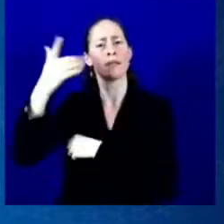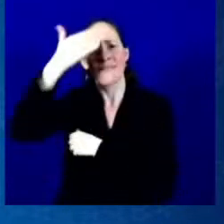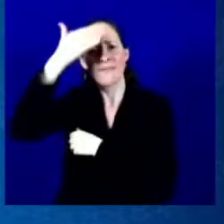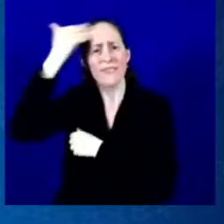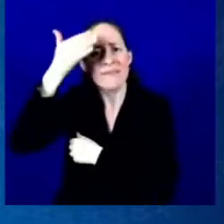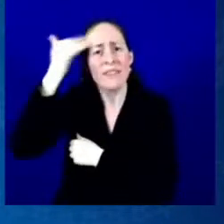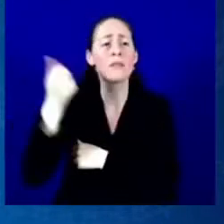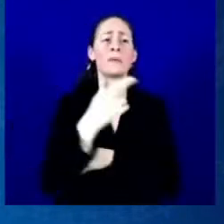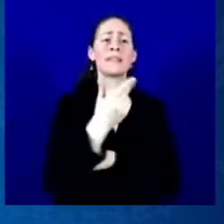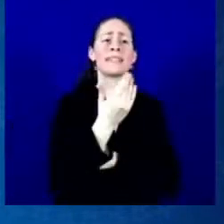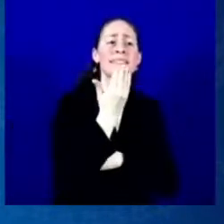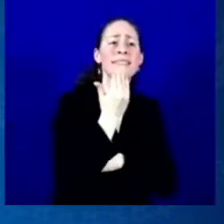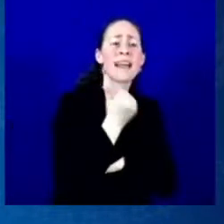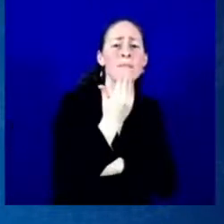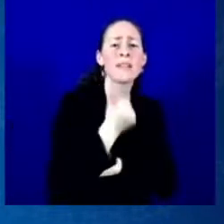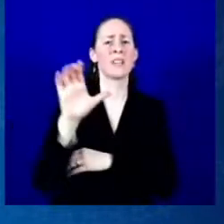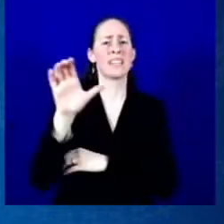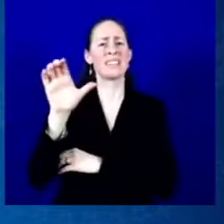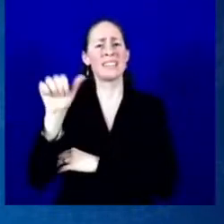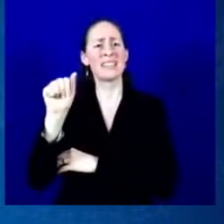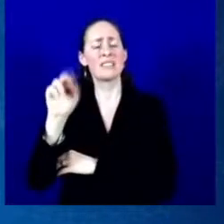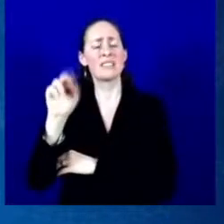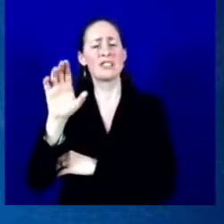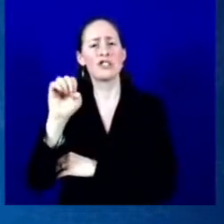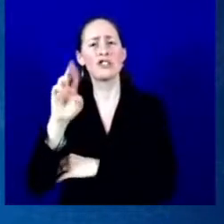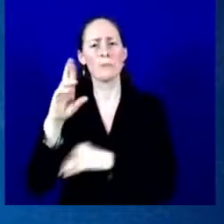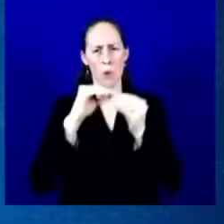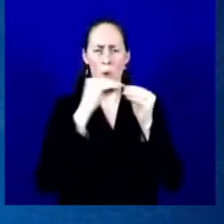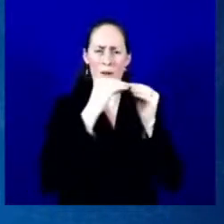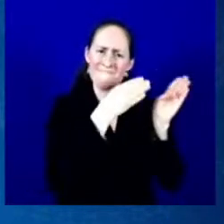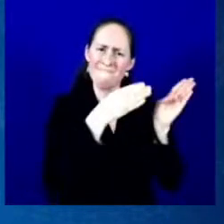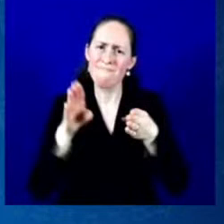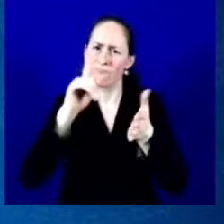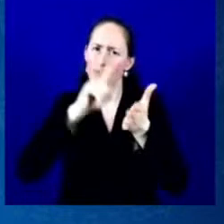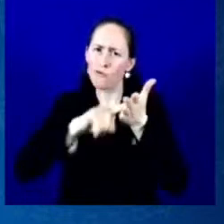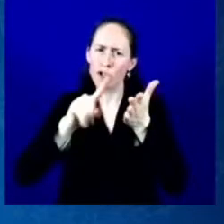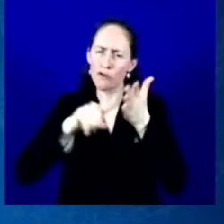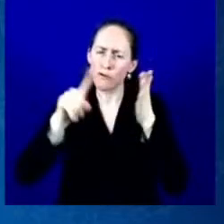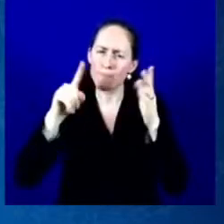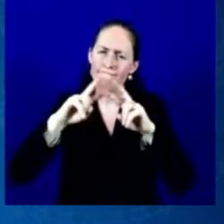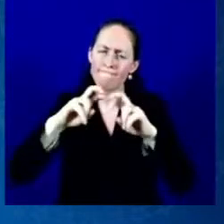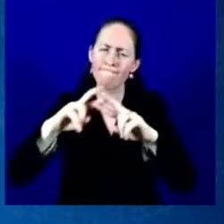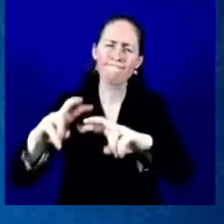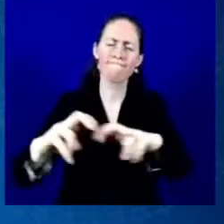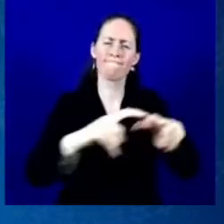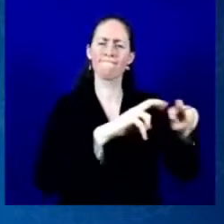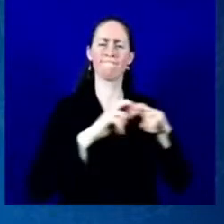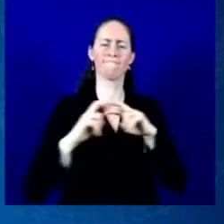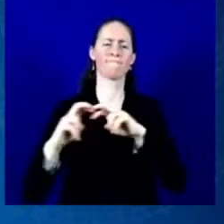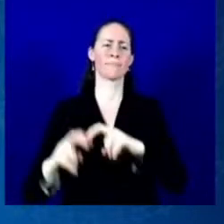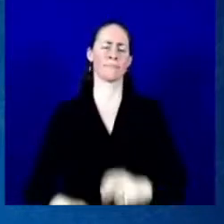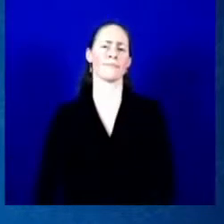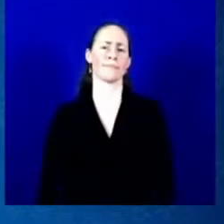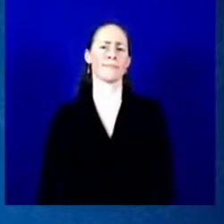I'll still never forget when we passed the cancer proposal the last year as vice president.